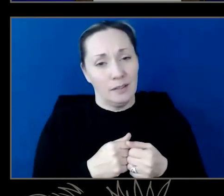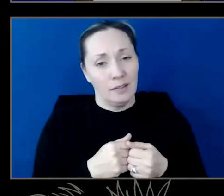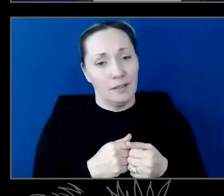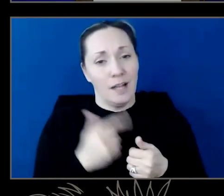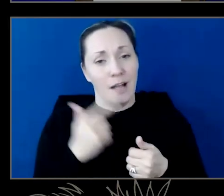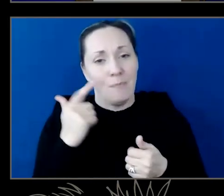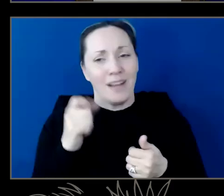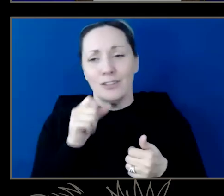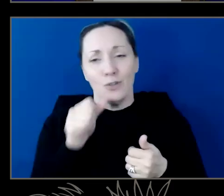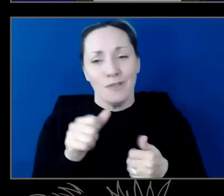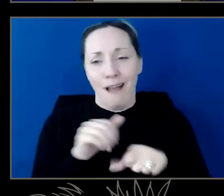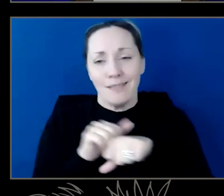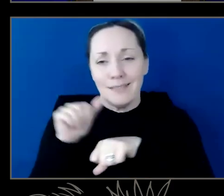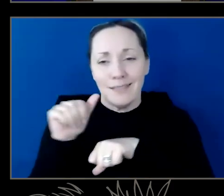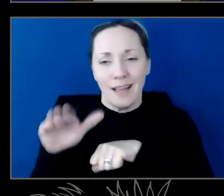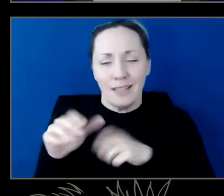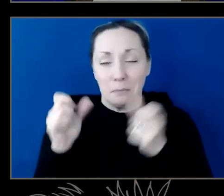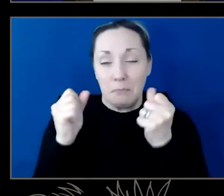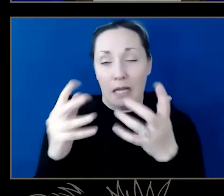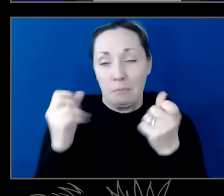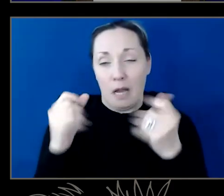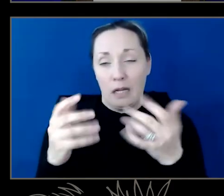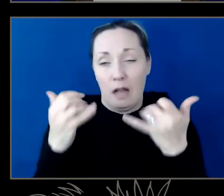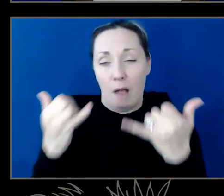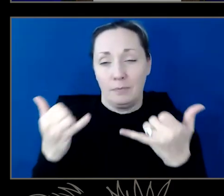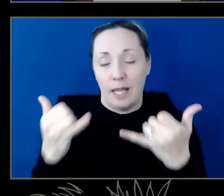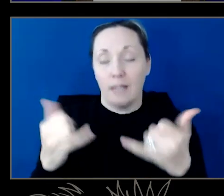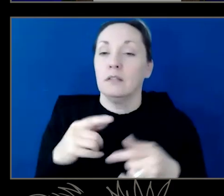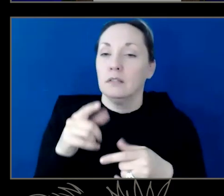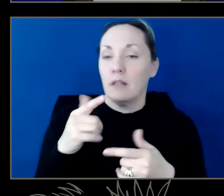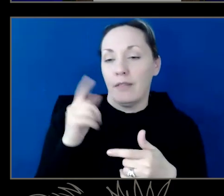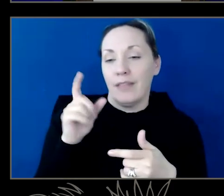Since you're not sending that many updates, then you need to